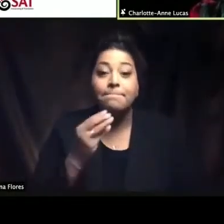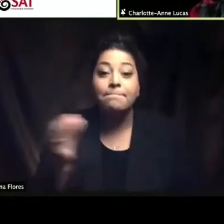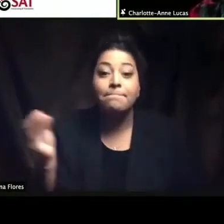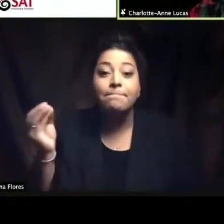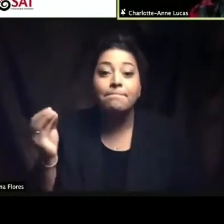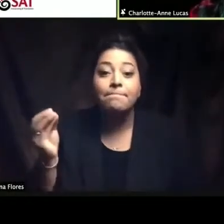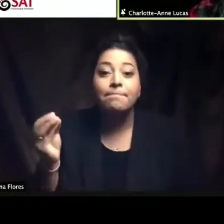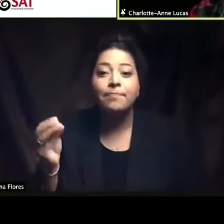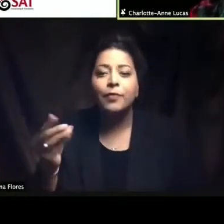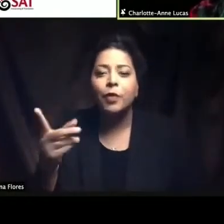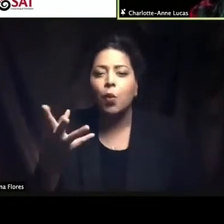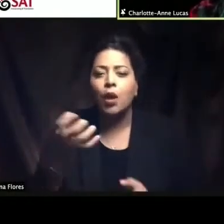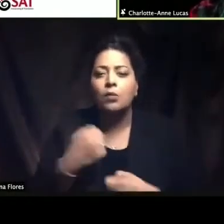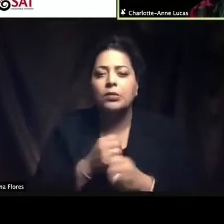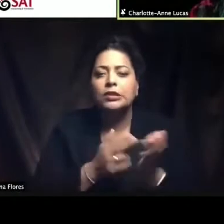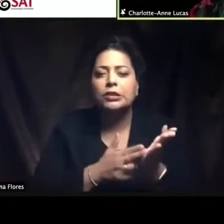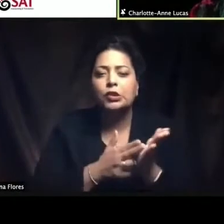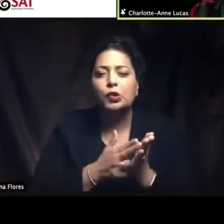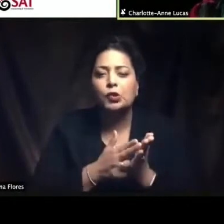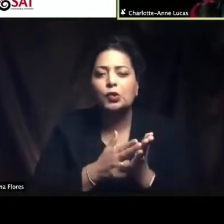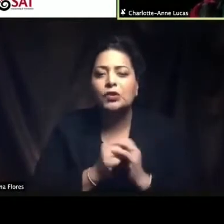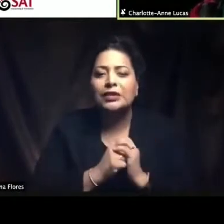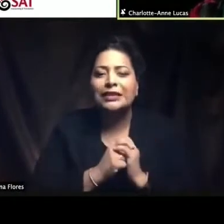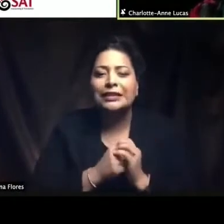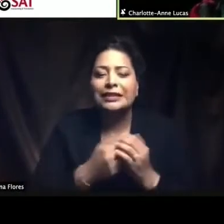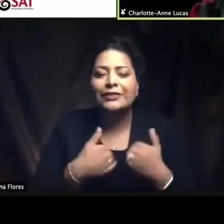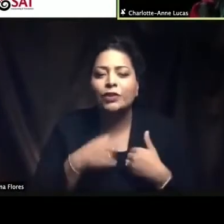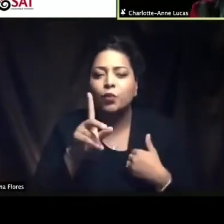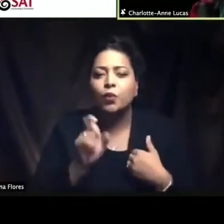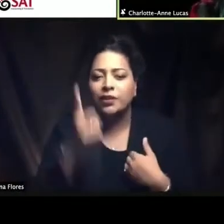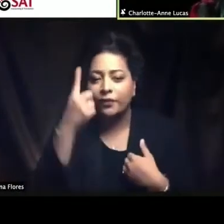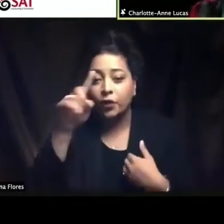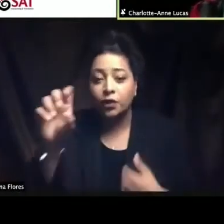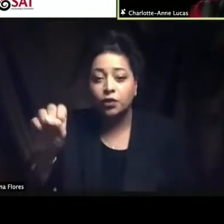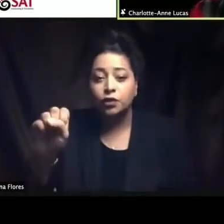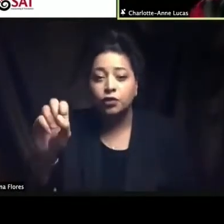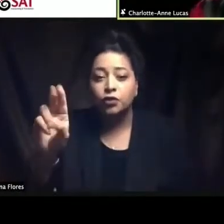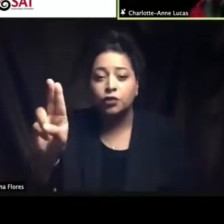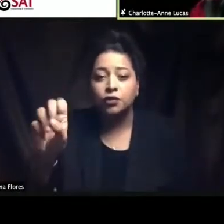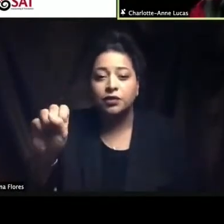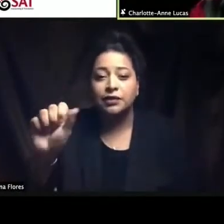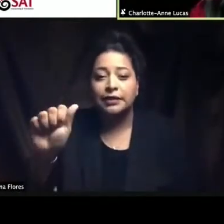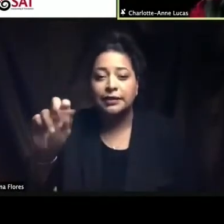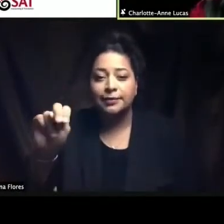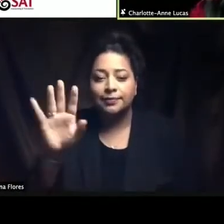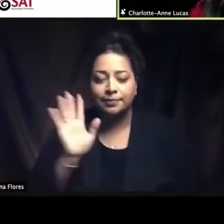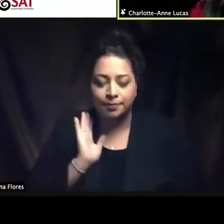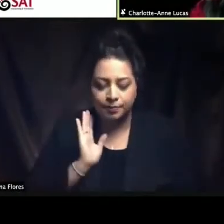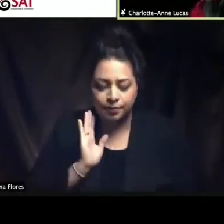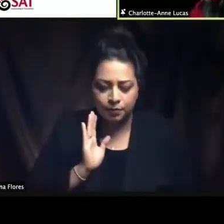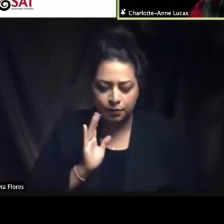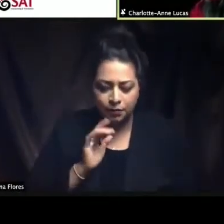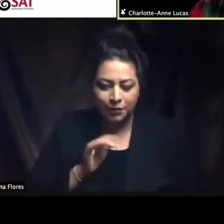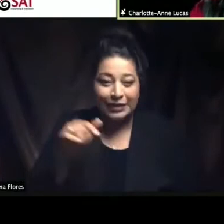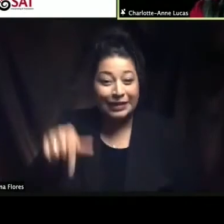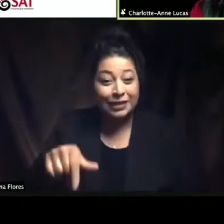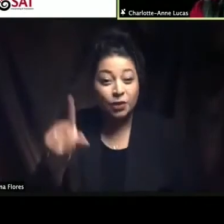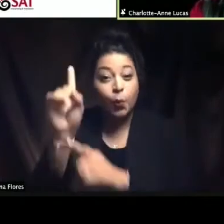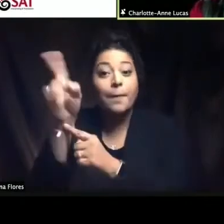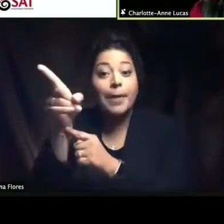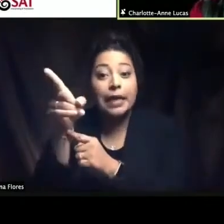Let me make sure I get this question in for Susan. This next question will be a 1 minute